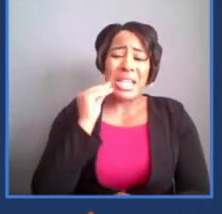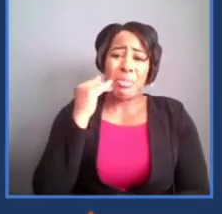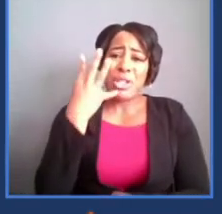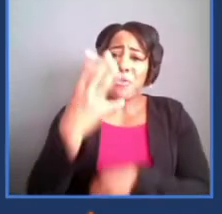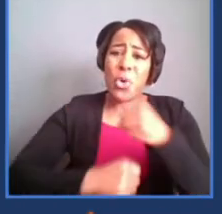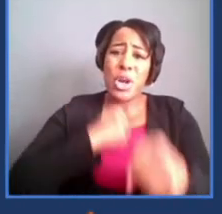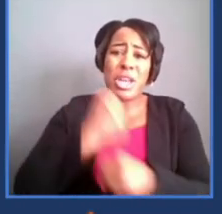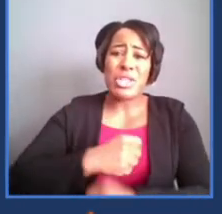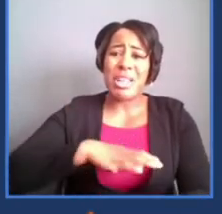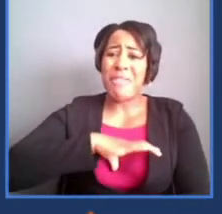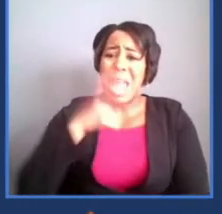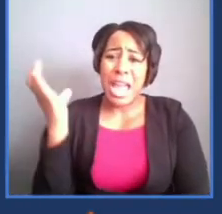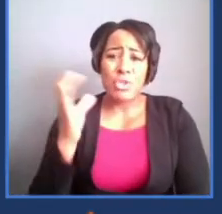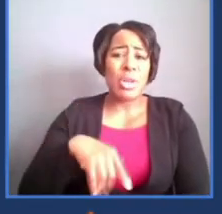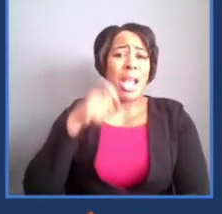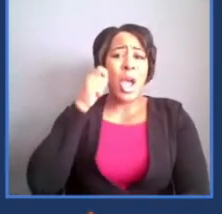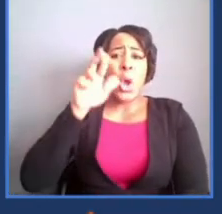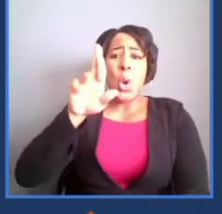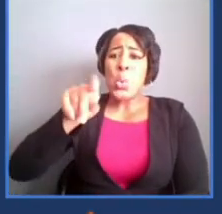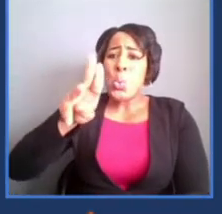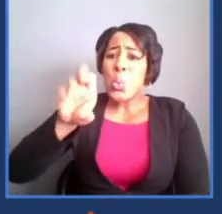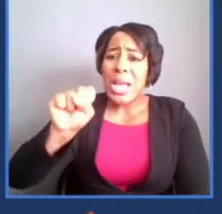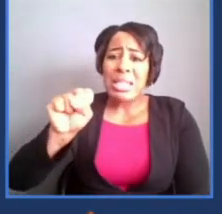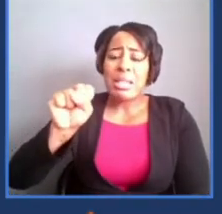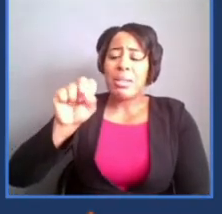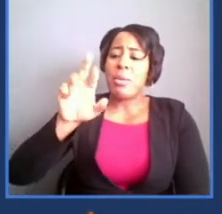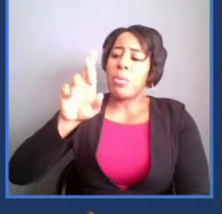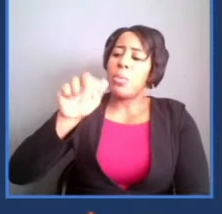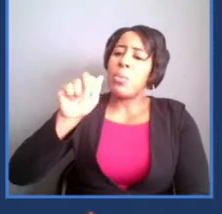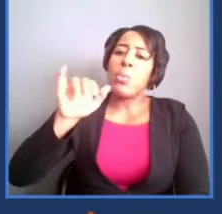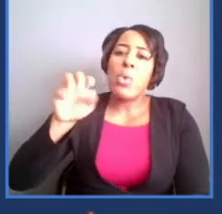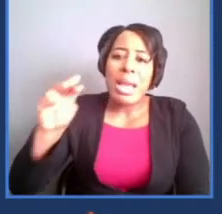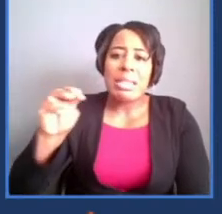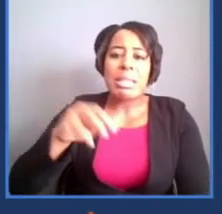and lies and incompetence. But Donald Trump is leaving.